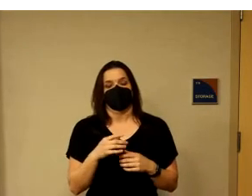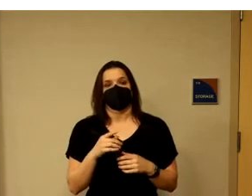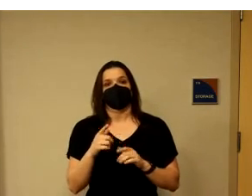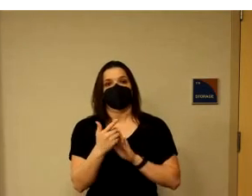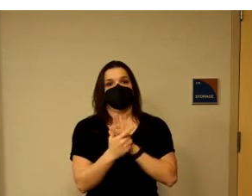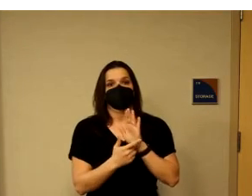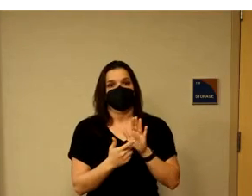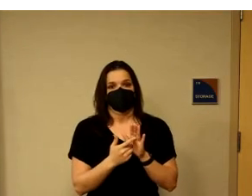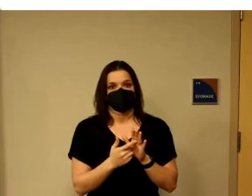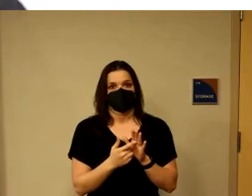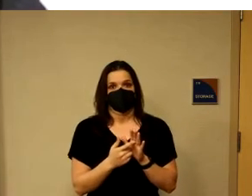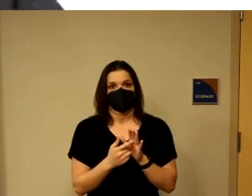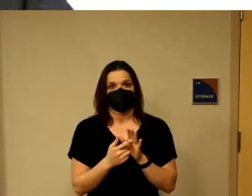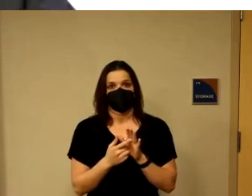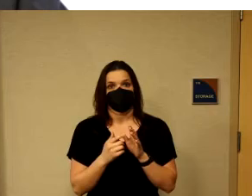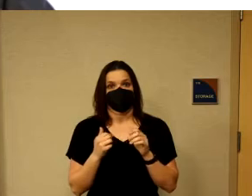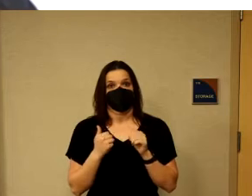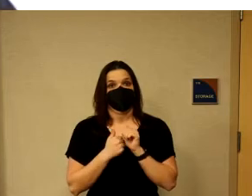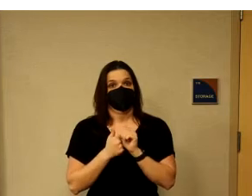I'm sorry. Hispanic citizen